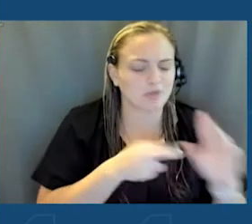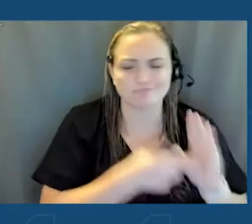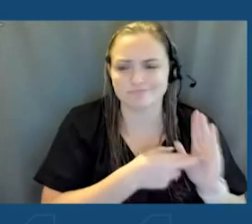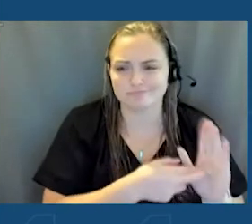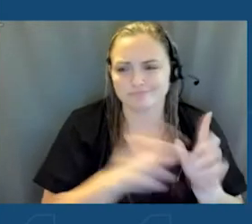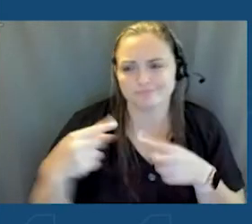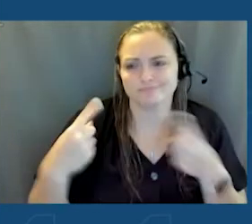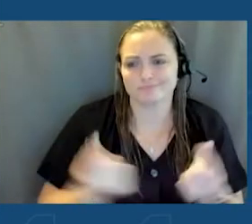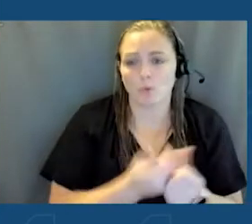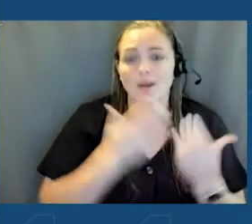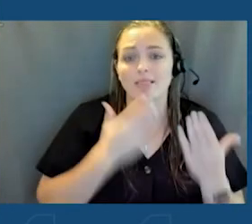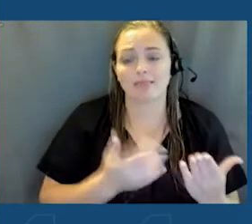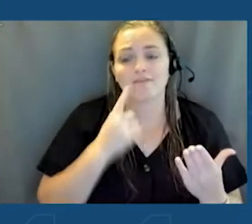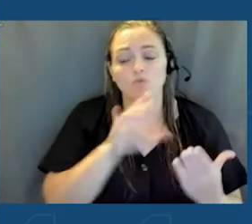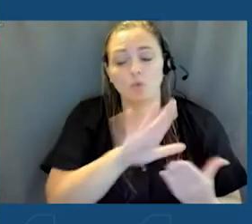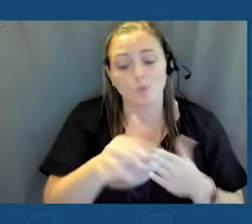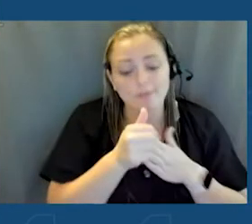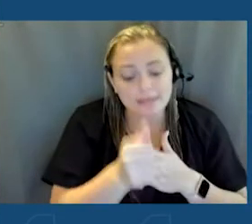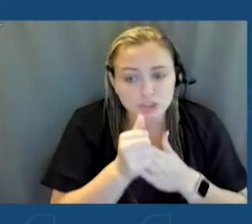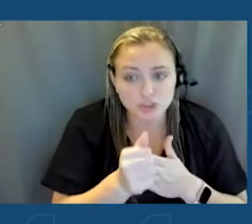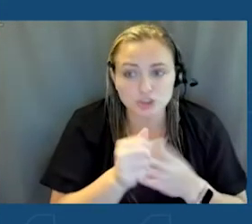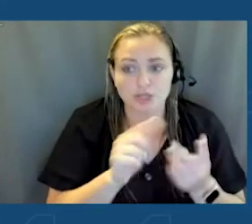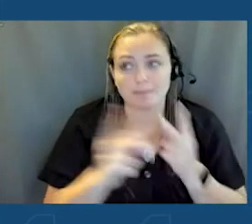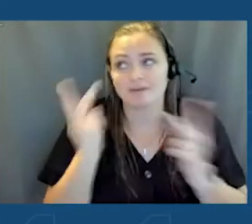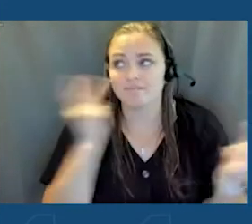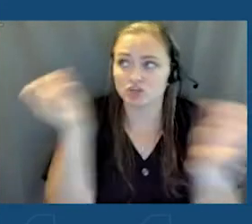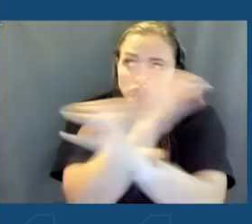I want to thank her for her leadership and her vision and her